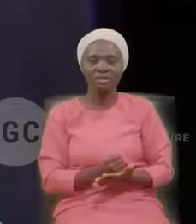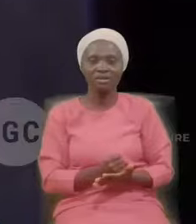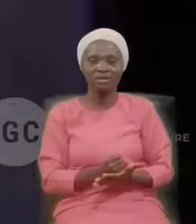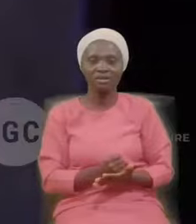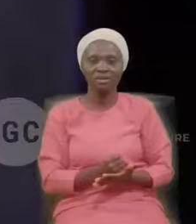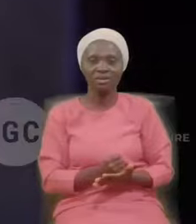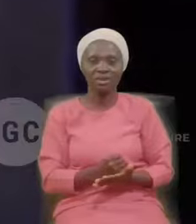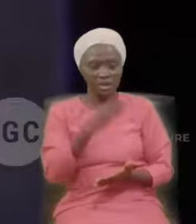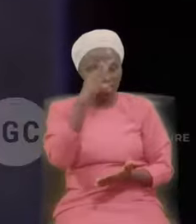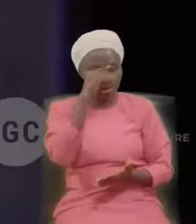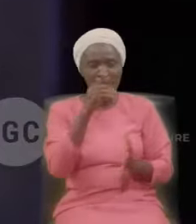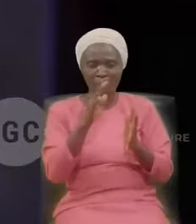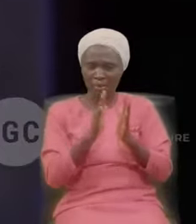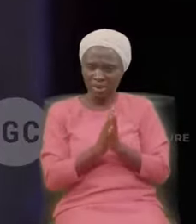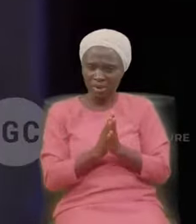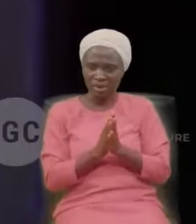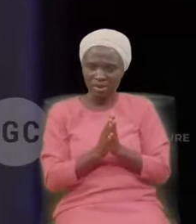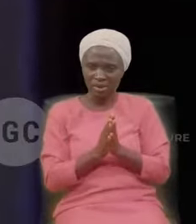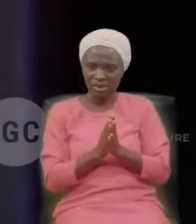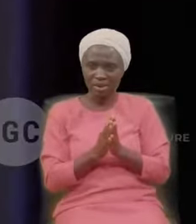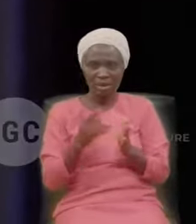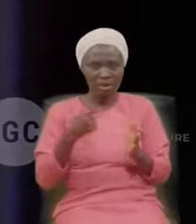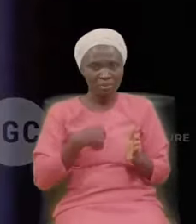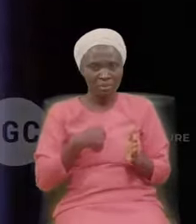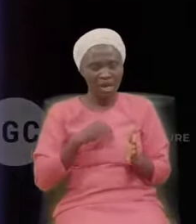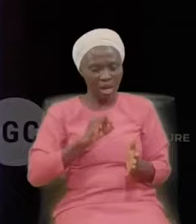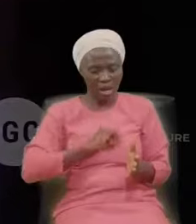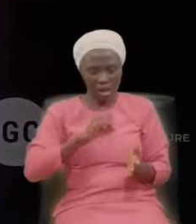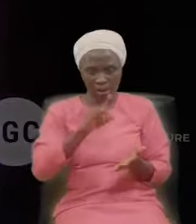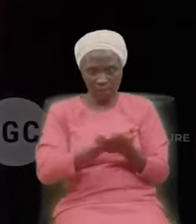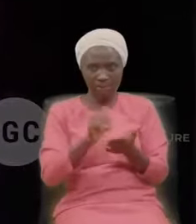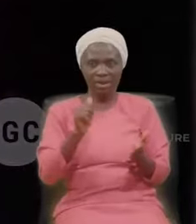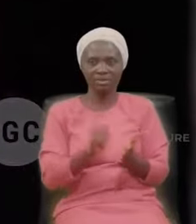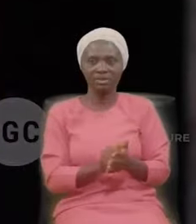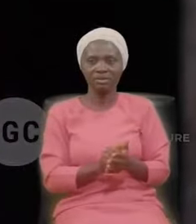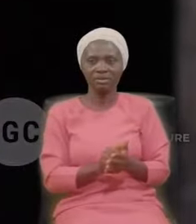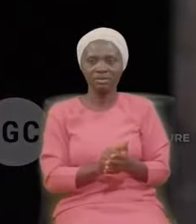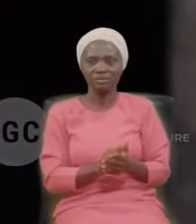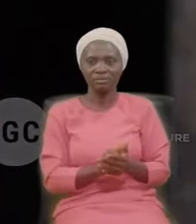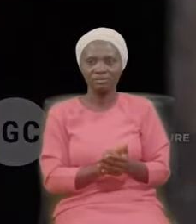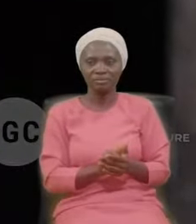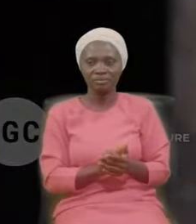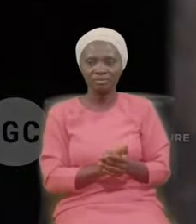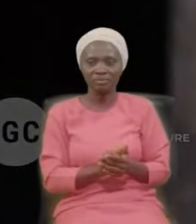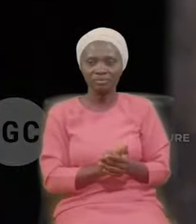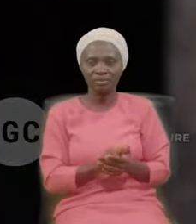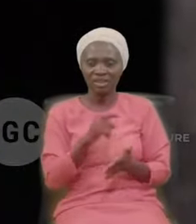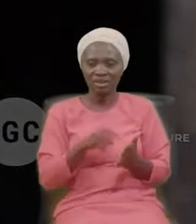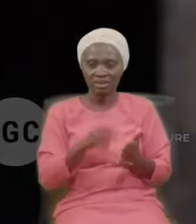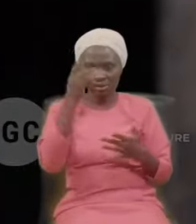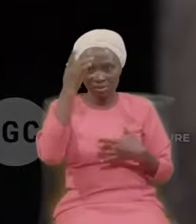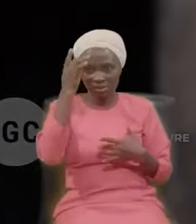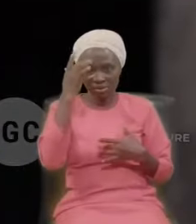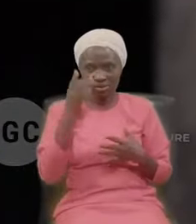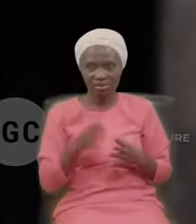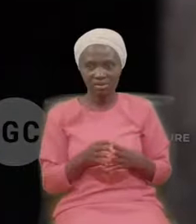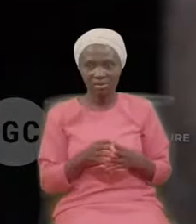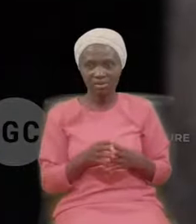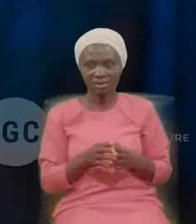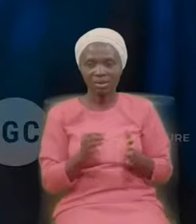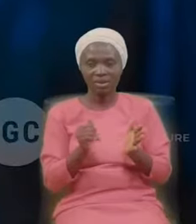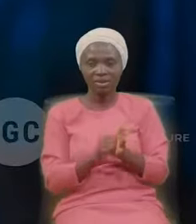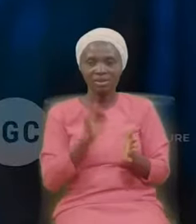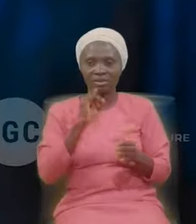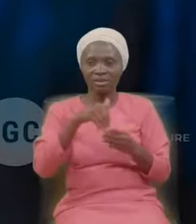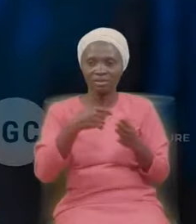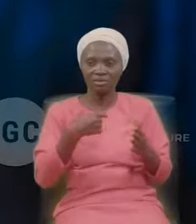And he prayed. Me myself, I believe that night, this sickness will hold me for over 16